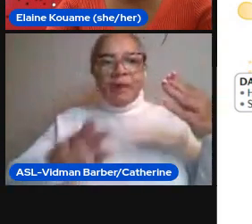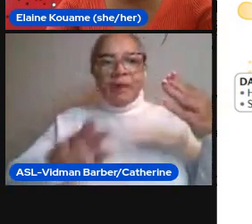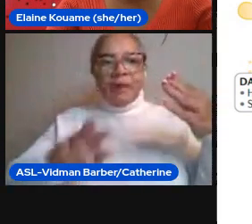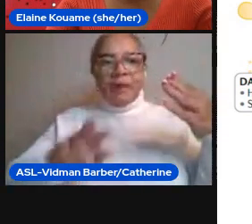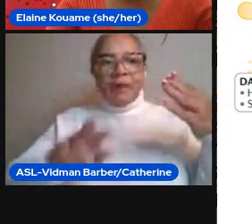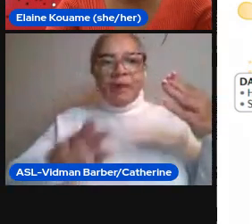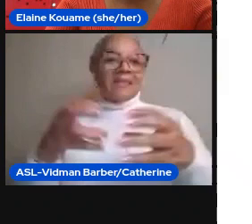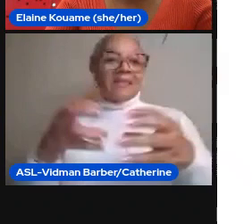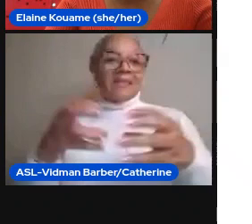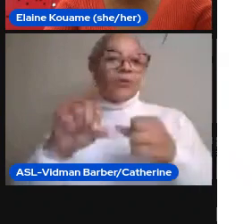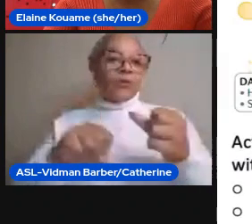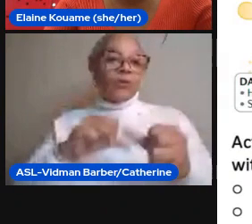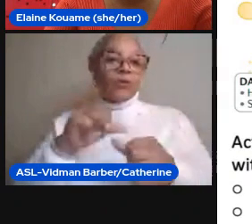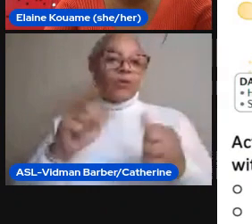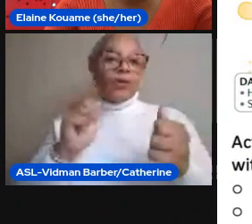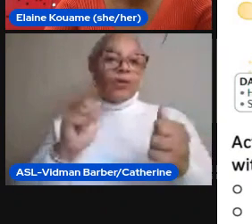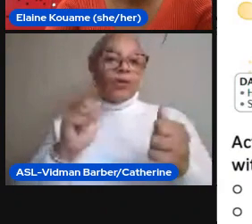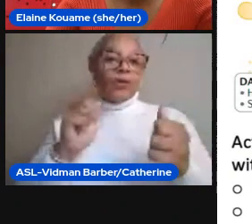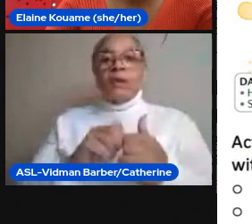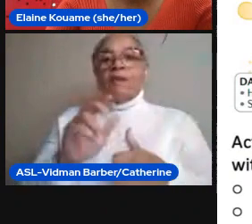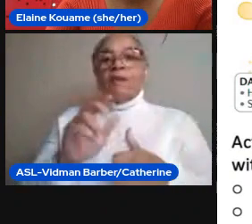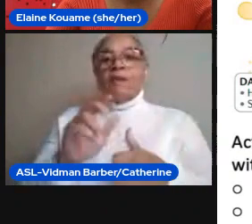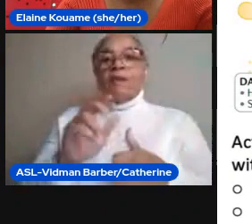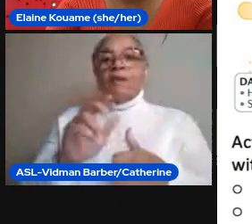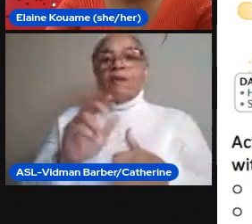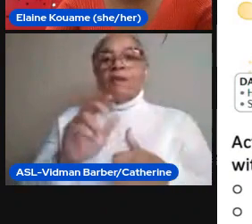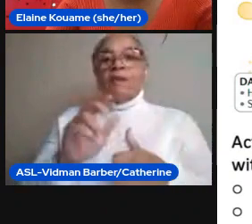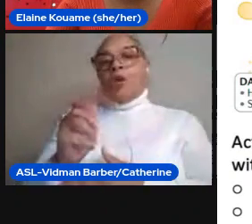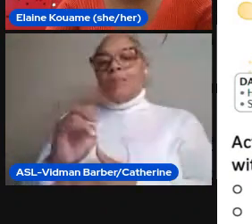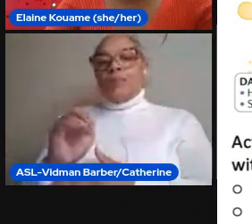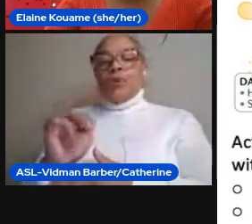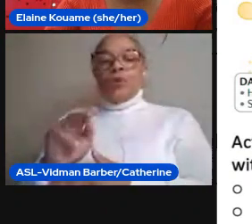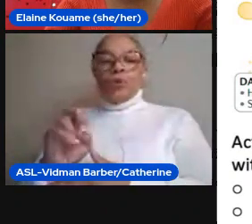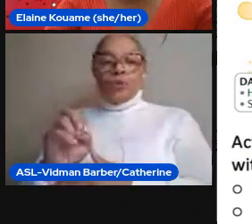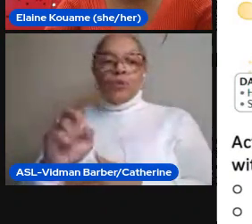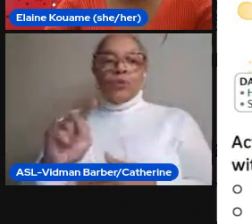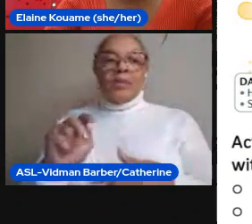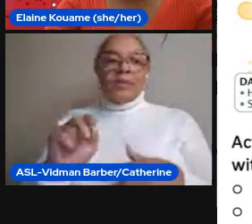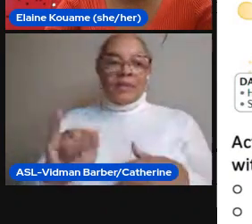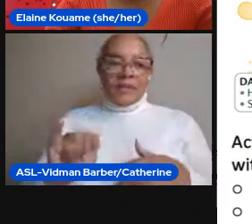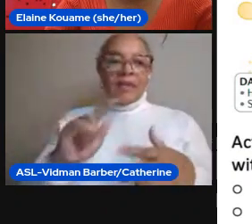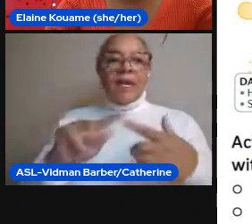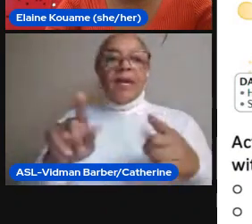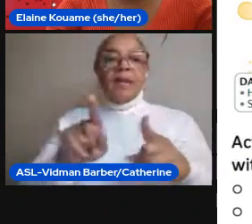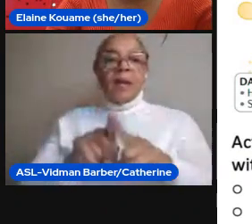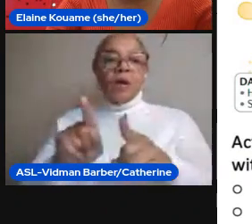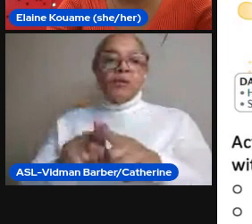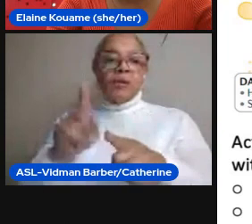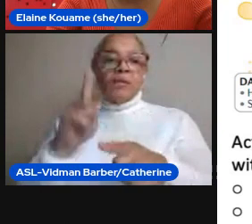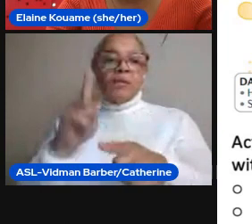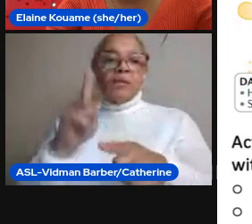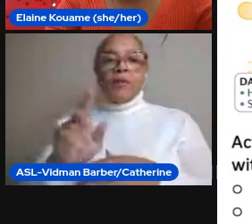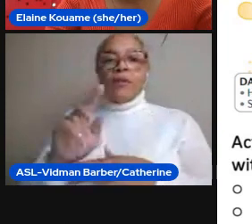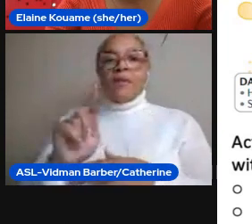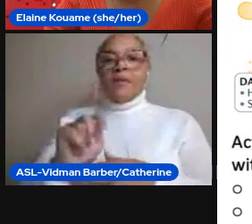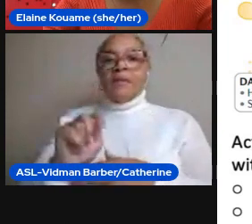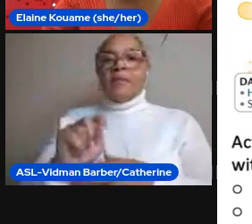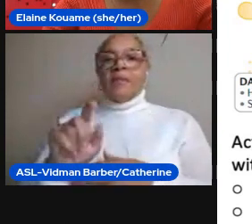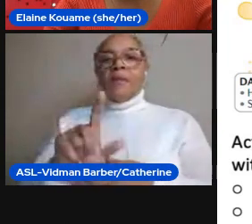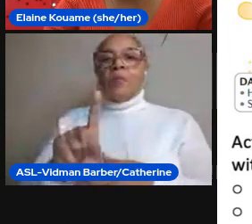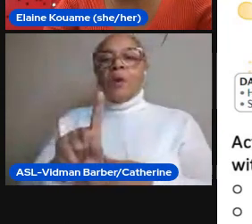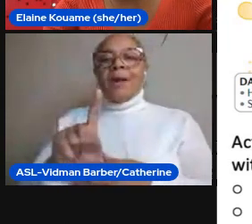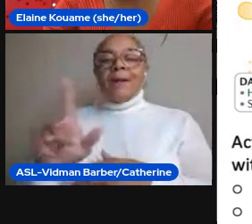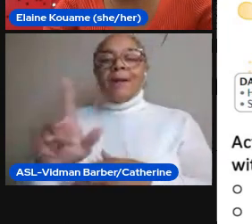been associated with autoimmunity and also in the context of anti-tumor immune response. So